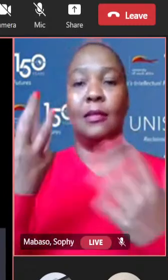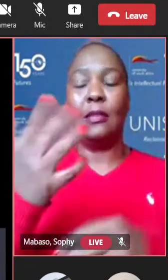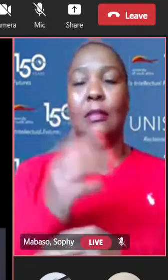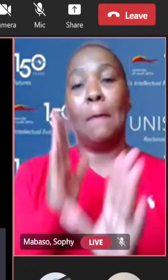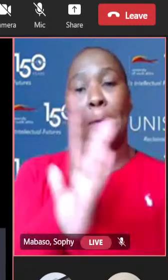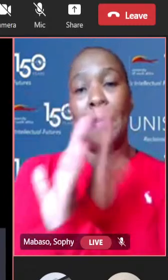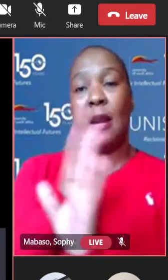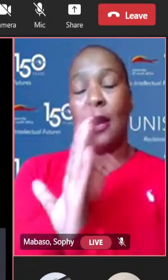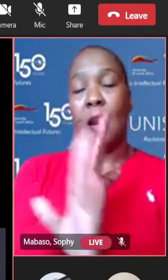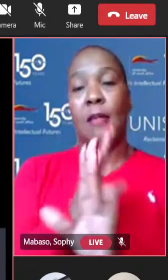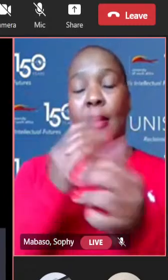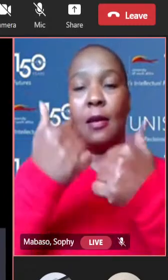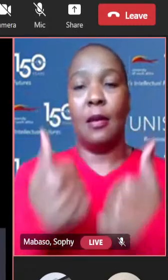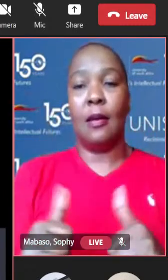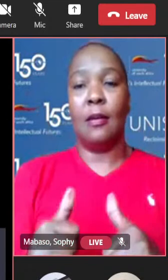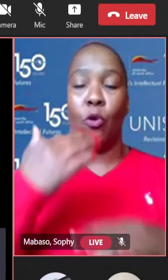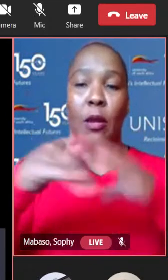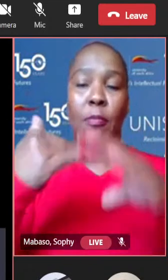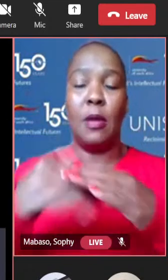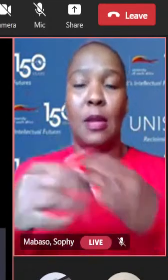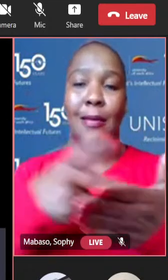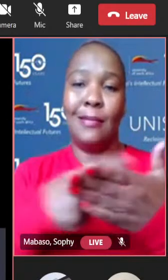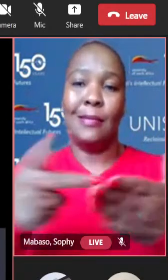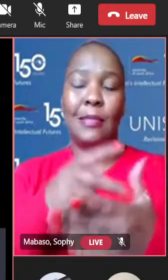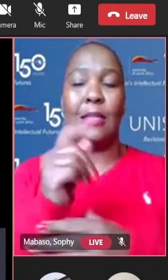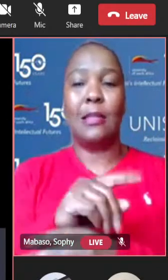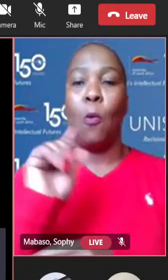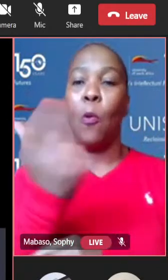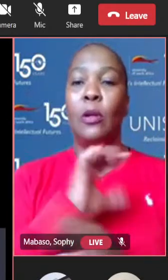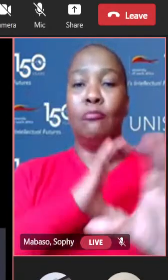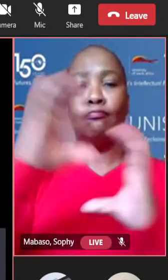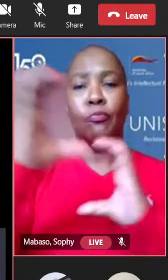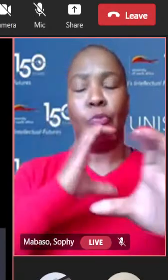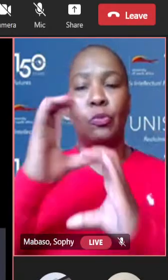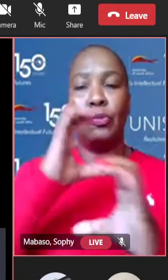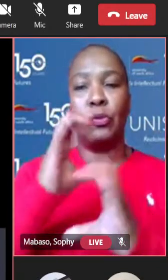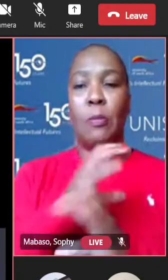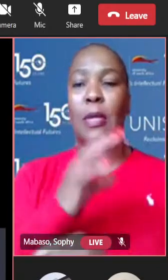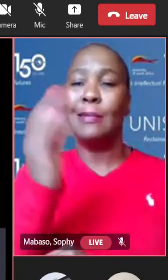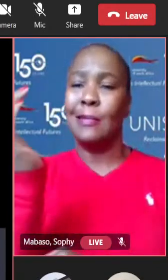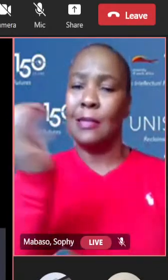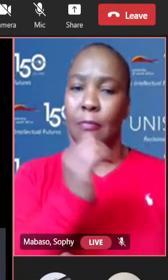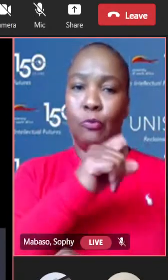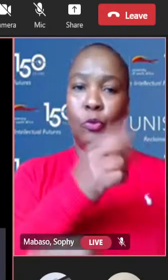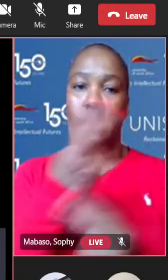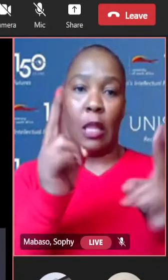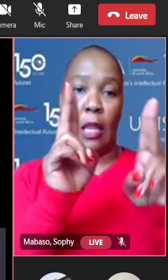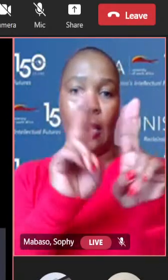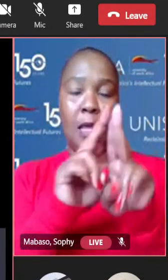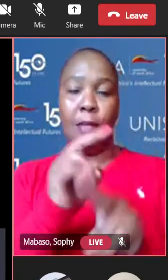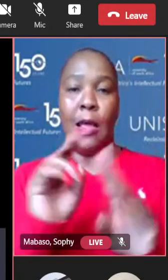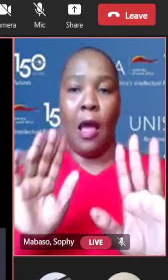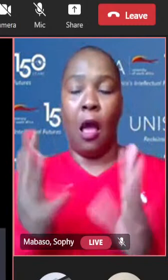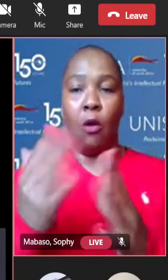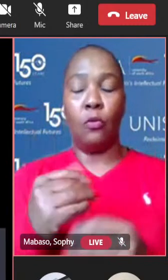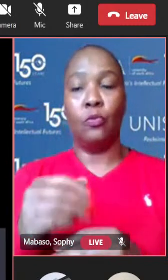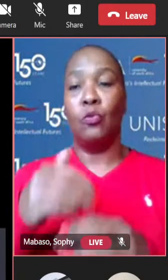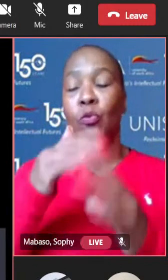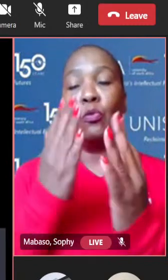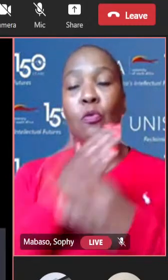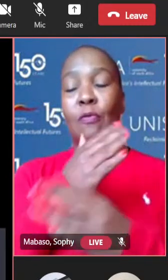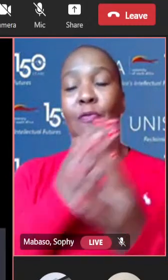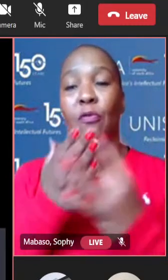accounts, but all the communication from you must come through via MyLife. We